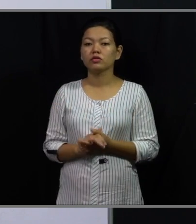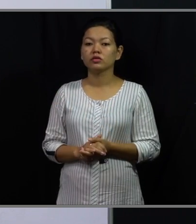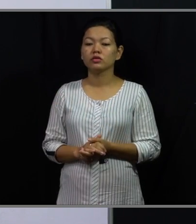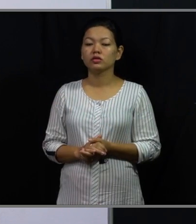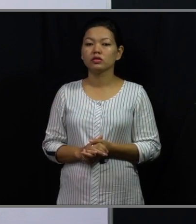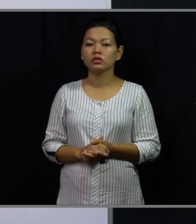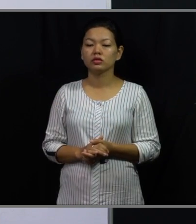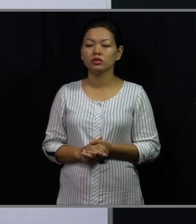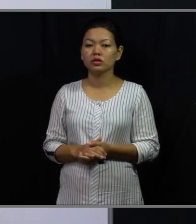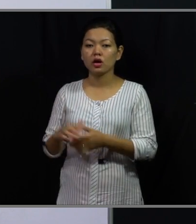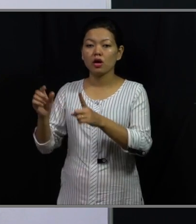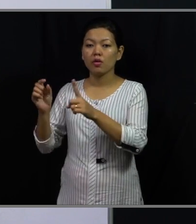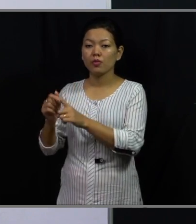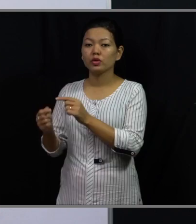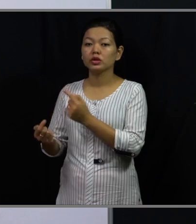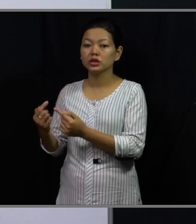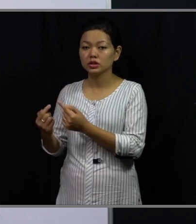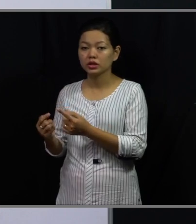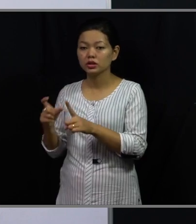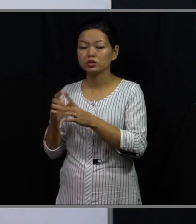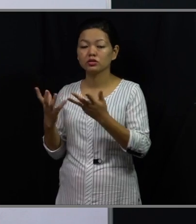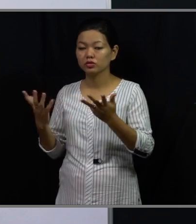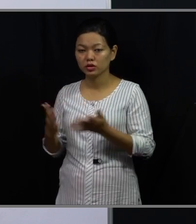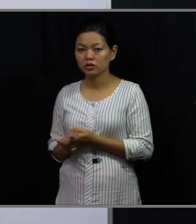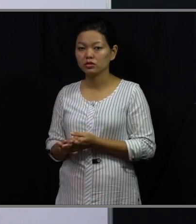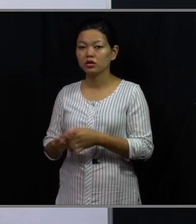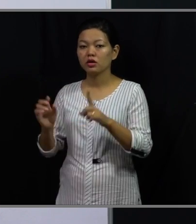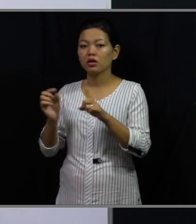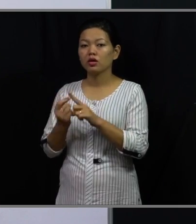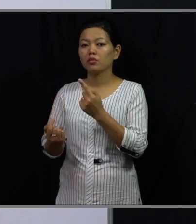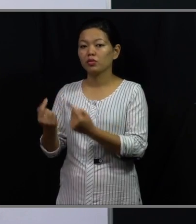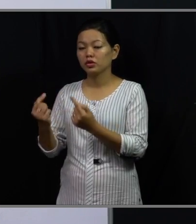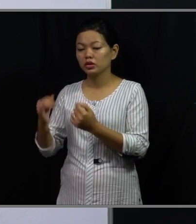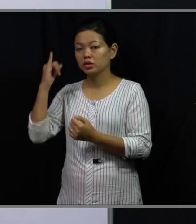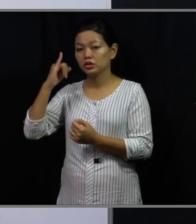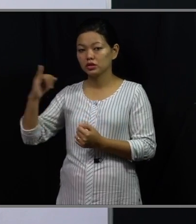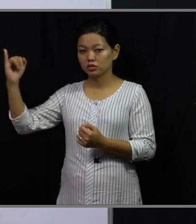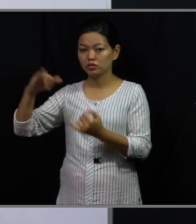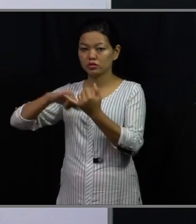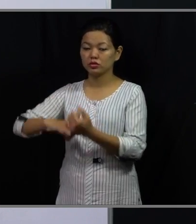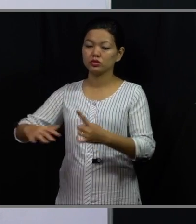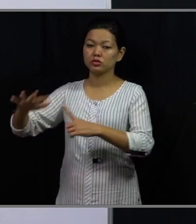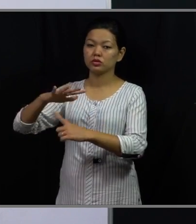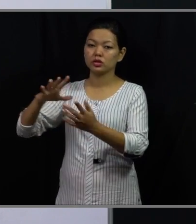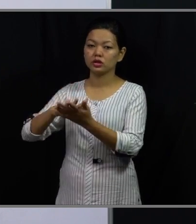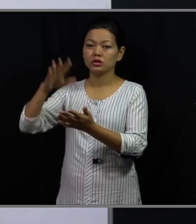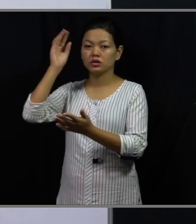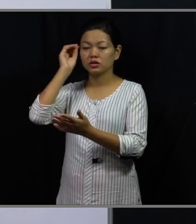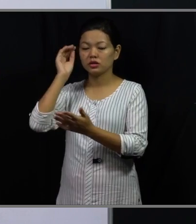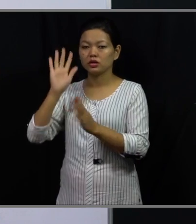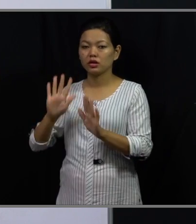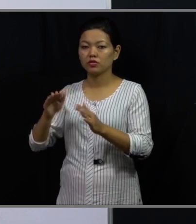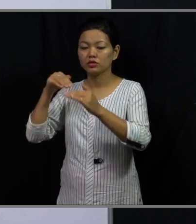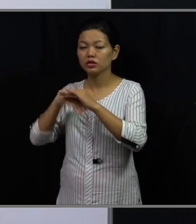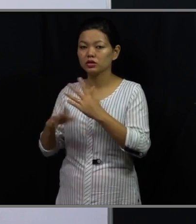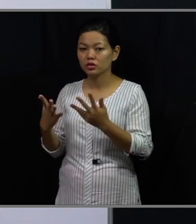the political institutions, okay, of the society, okay, political institutions such as the state, the